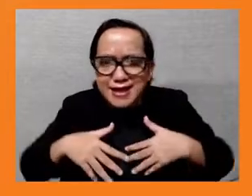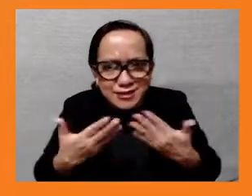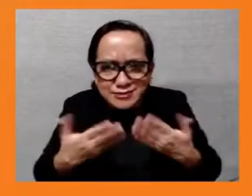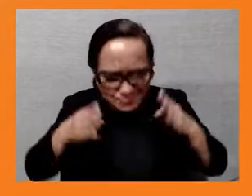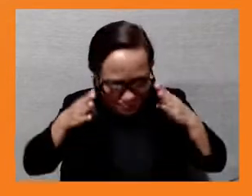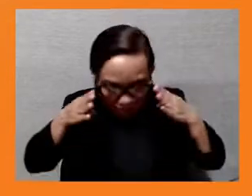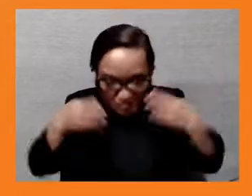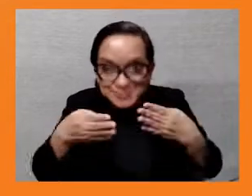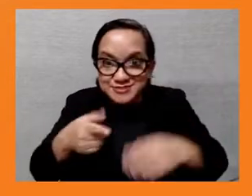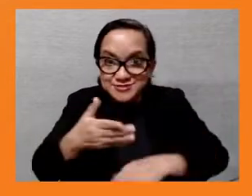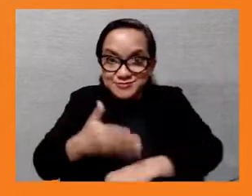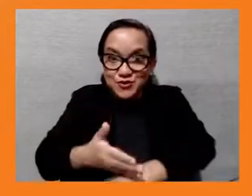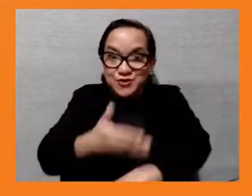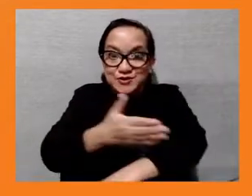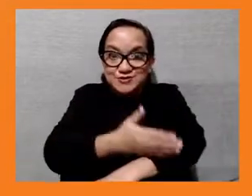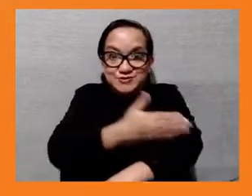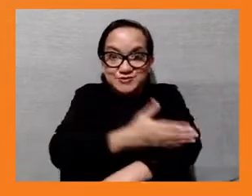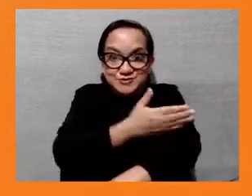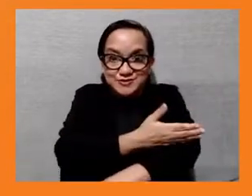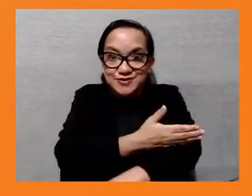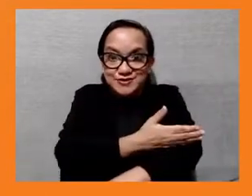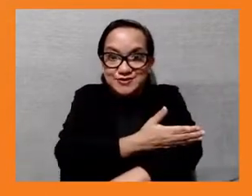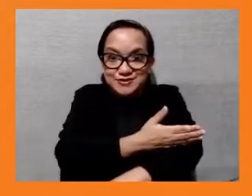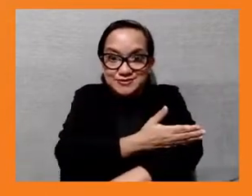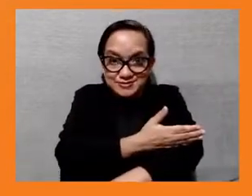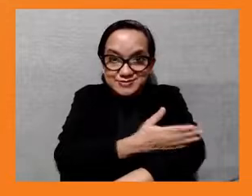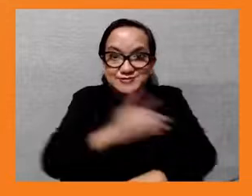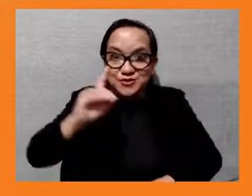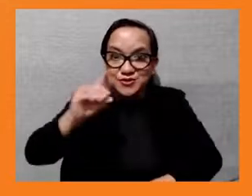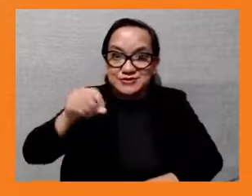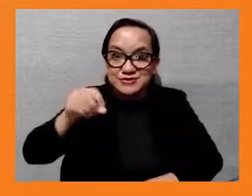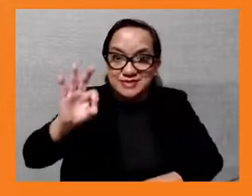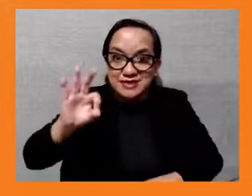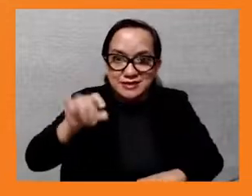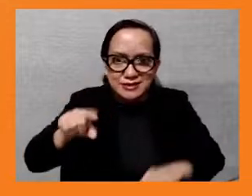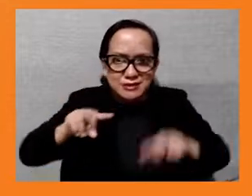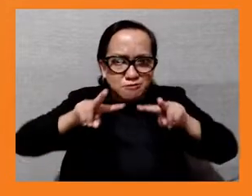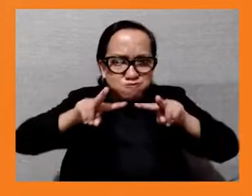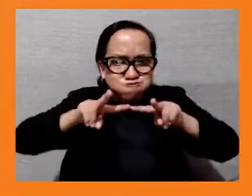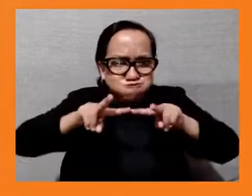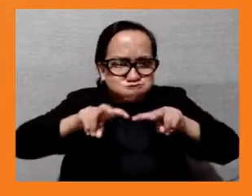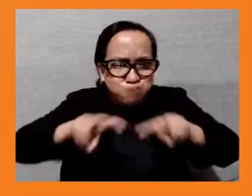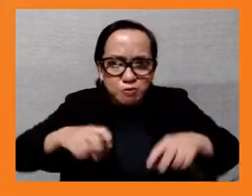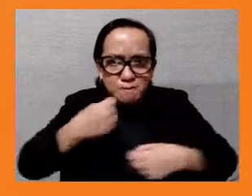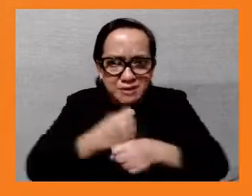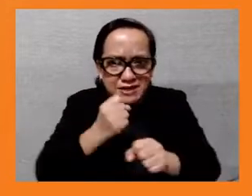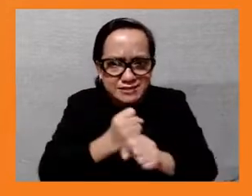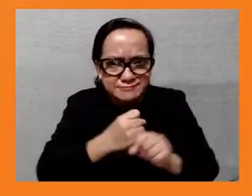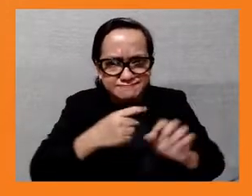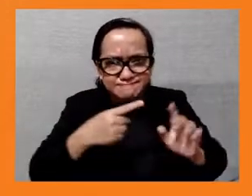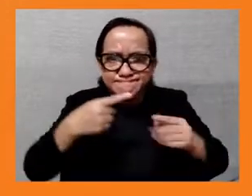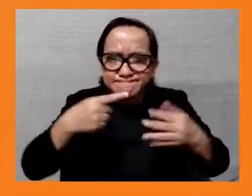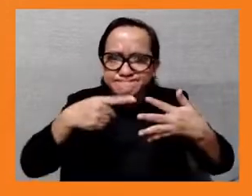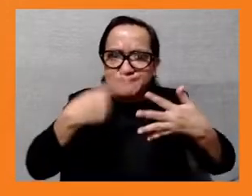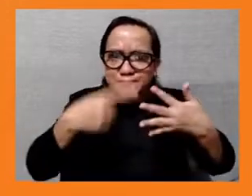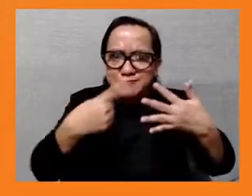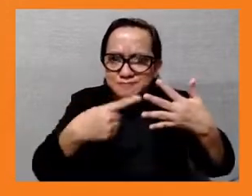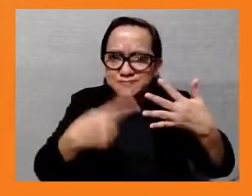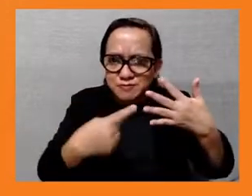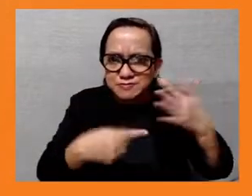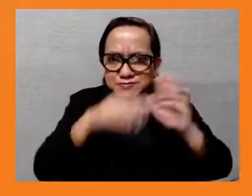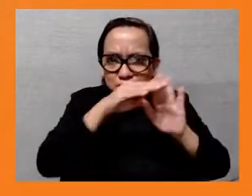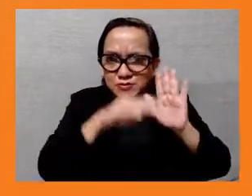there were additional people that should have been identified or were identified late and needed more information. So, you know, this is something that we